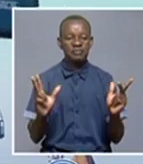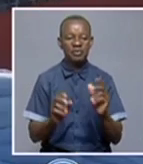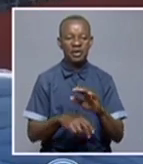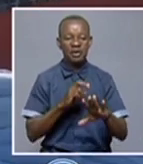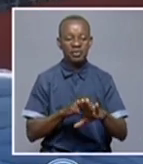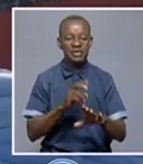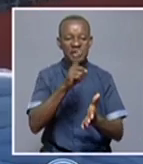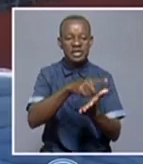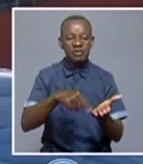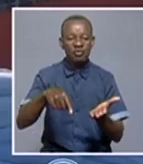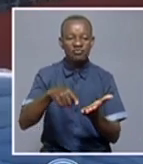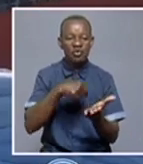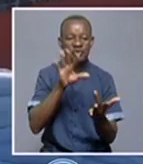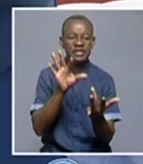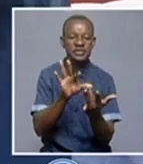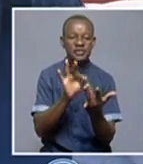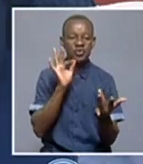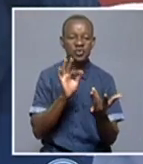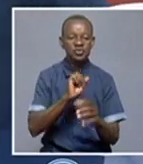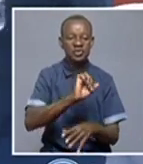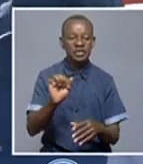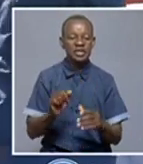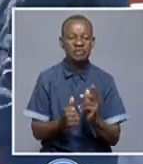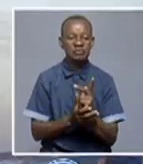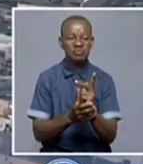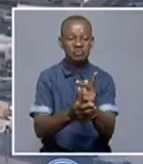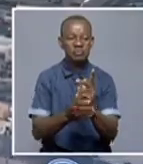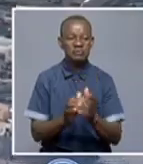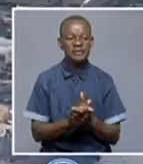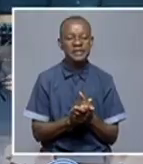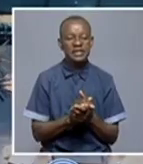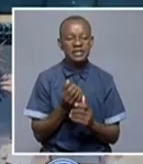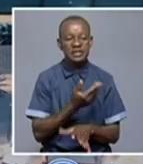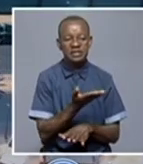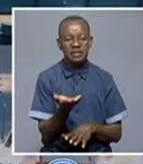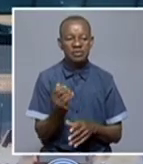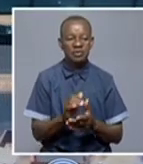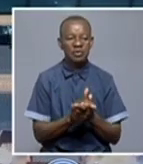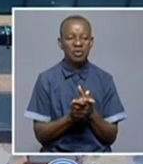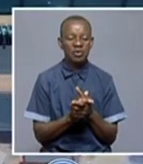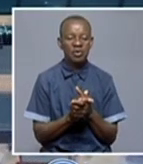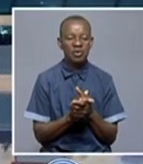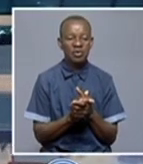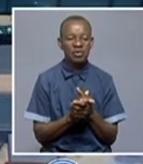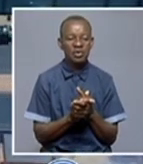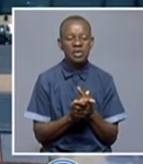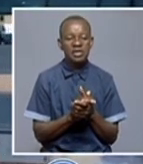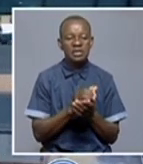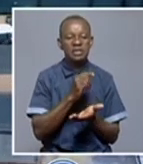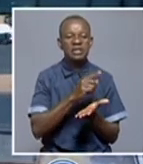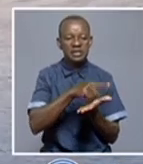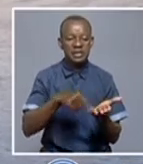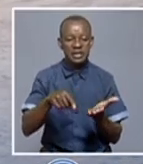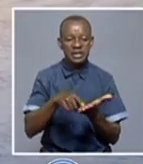today, the Electoral Commission cleared all campaigning material within a 100-meter radius of all polling stations, as,